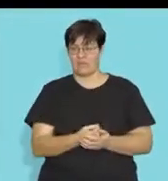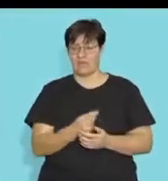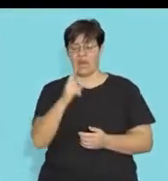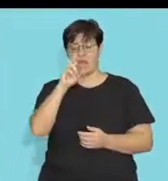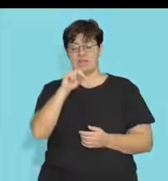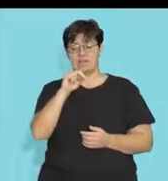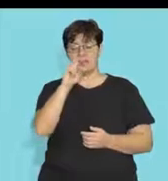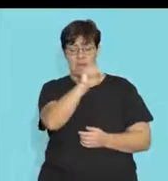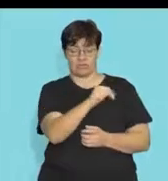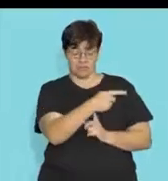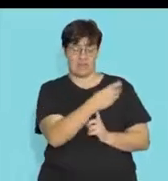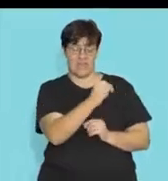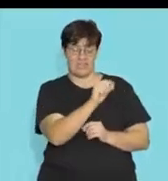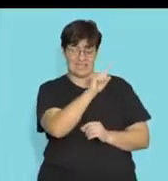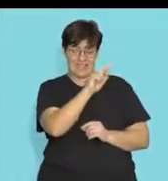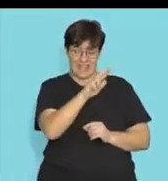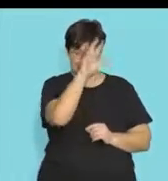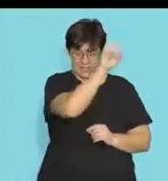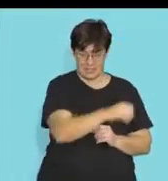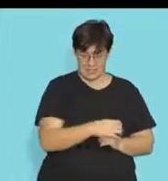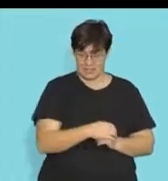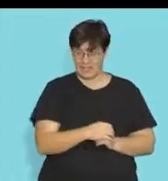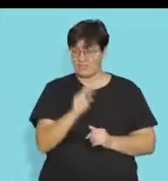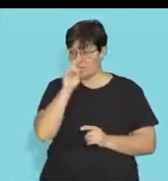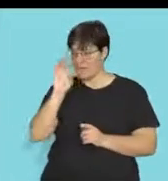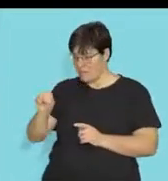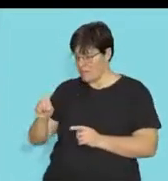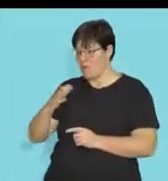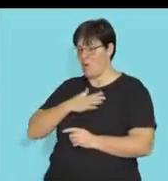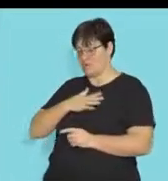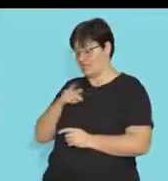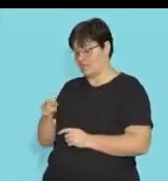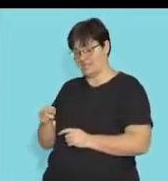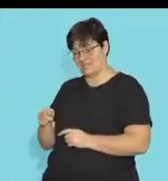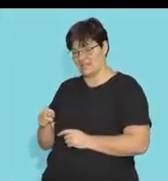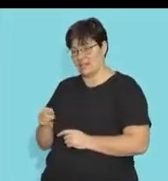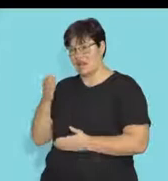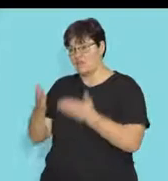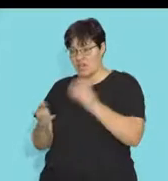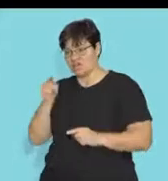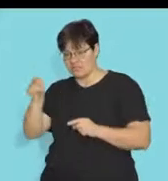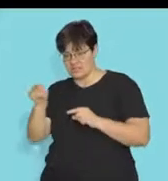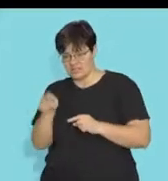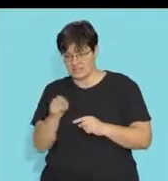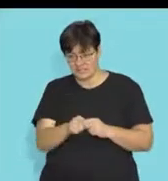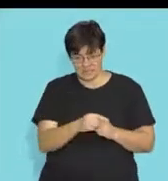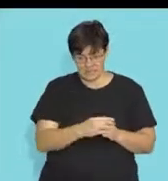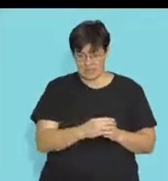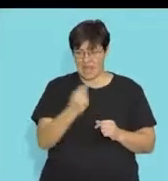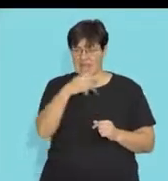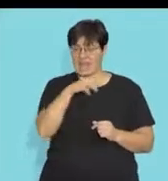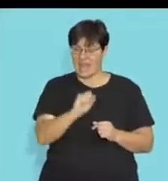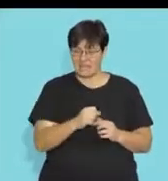gases, we see that the nitrogen is a significant component. It's important that we recognize that these ratios of